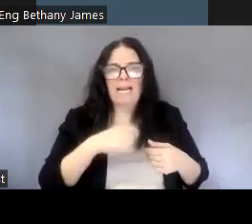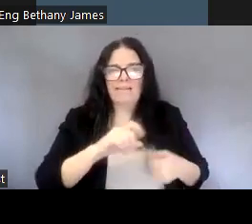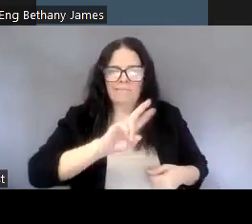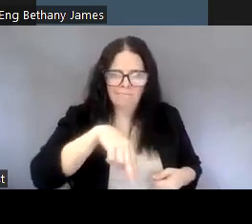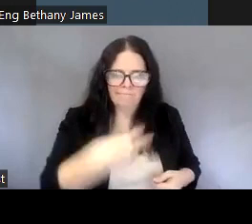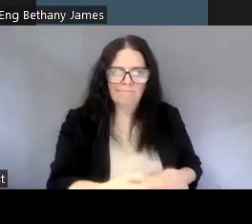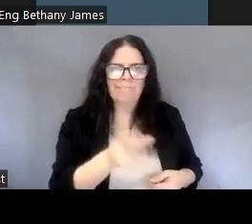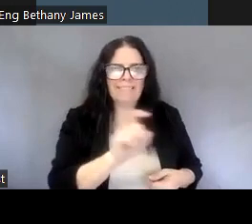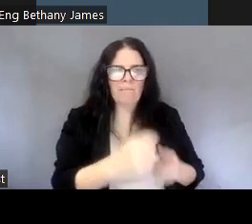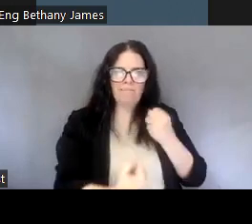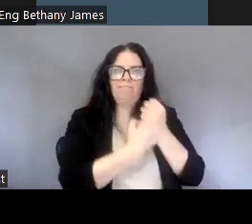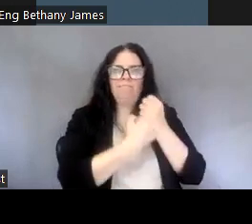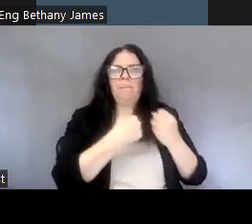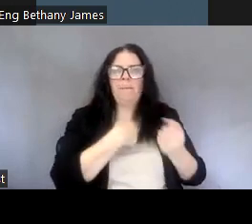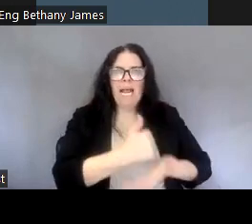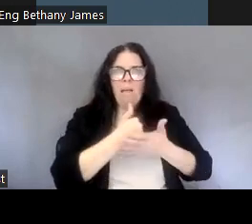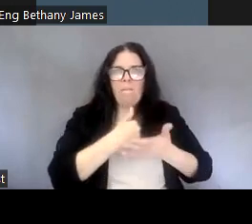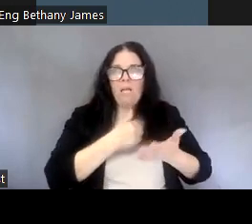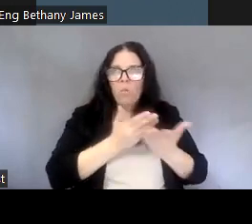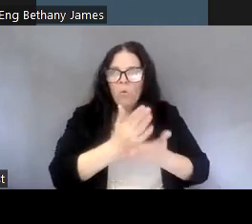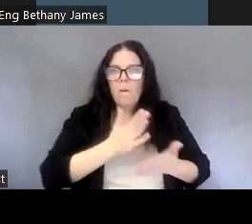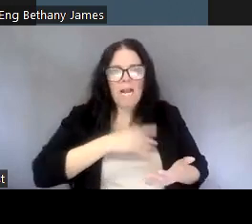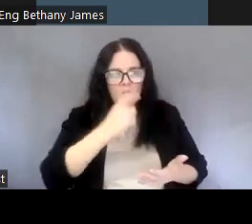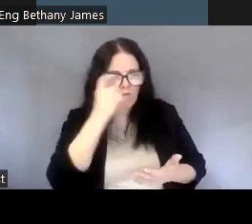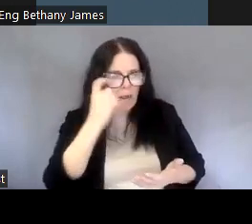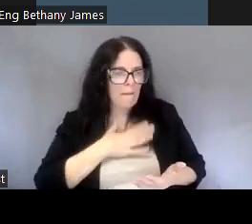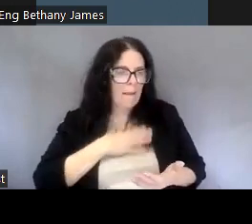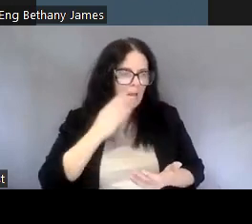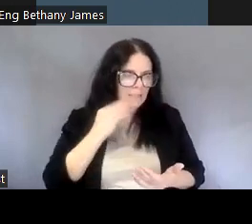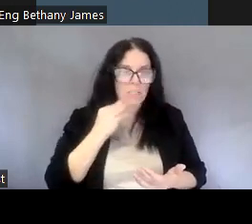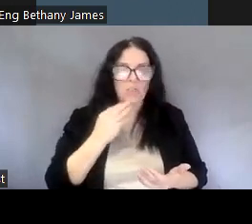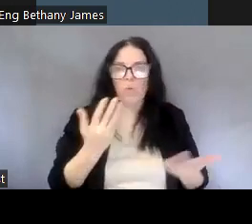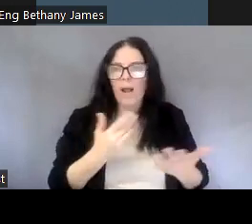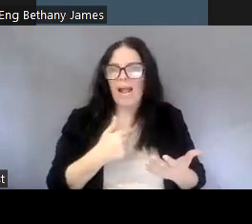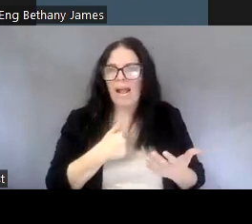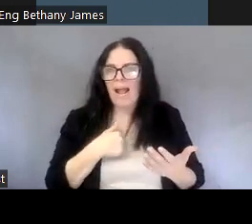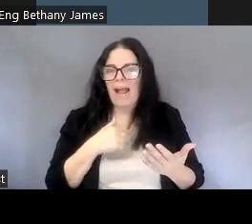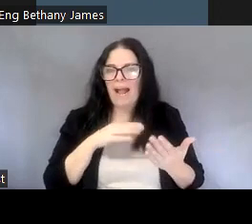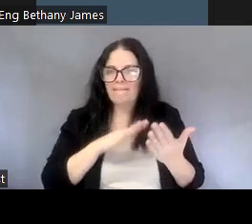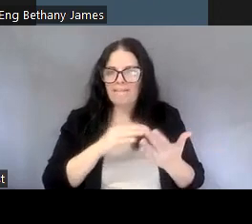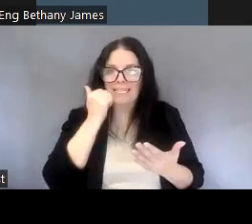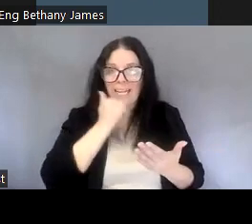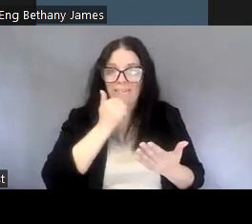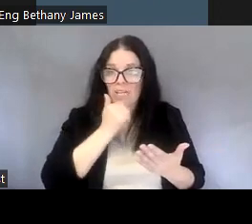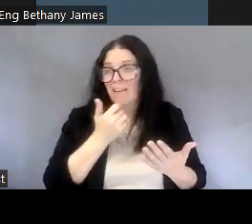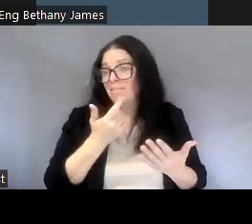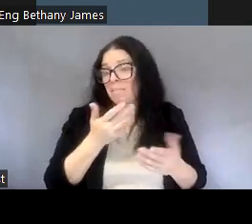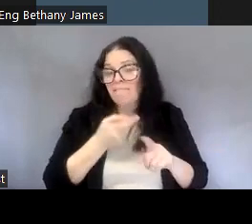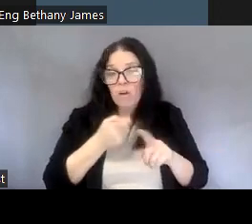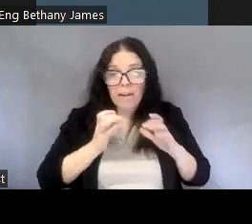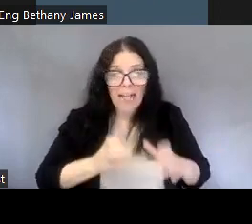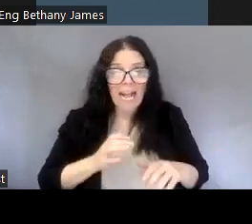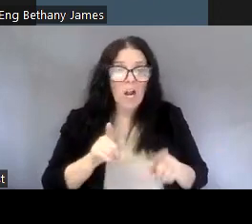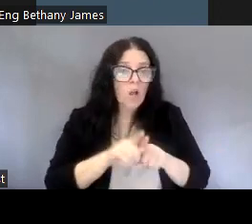yourself to deal with the trauma and the issues that you're facing every day from your consumers, as well as the environment